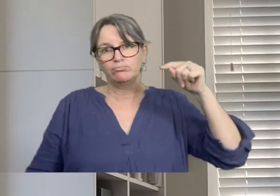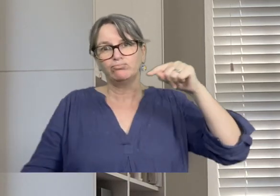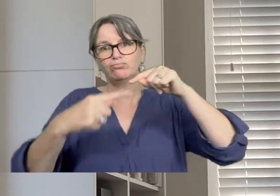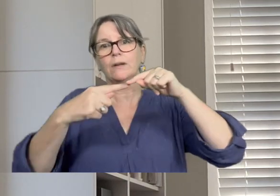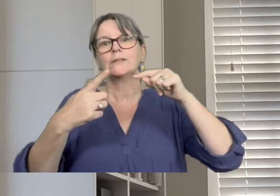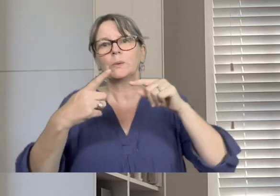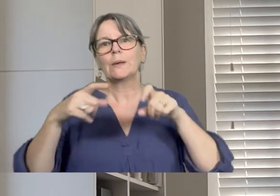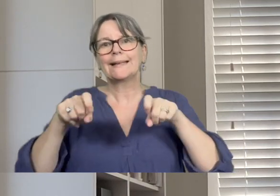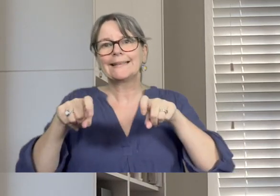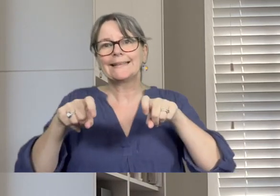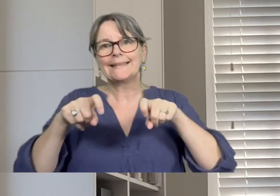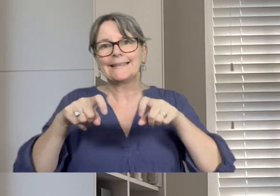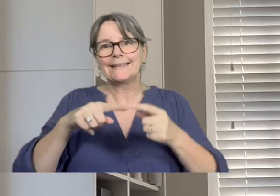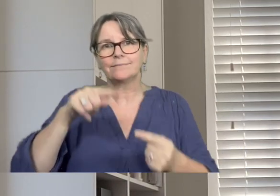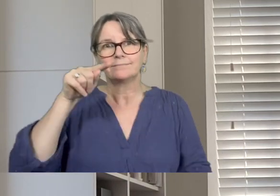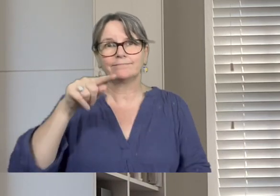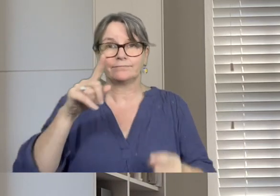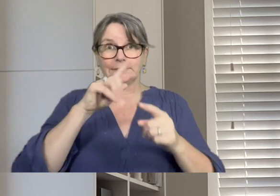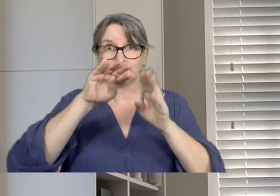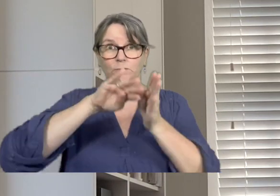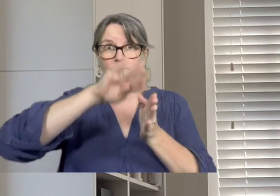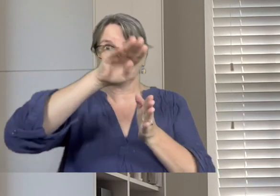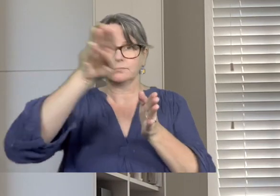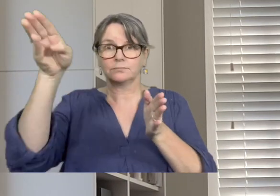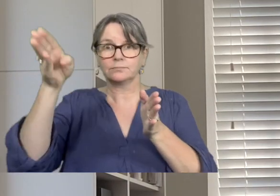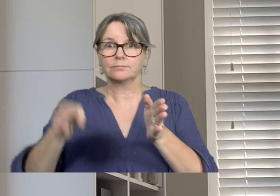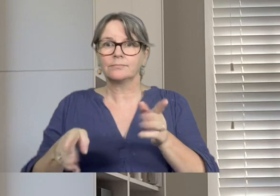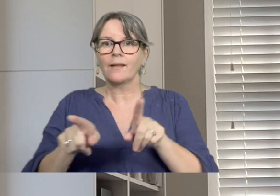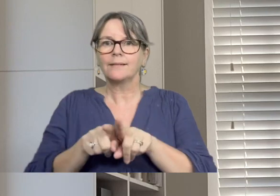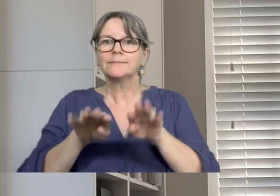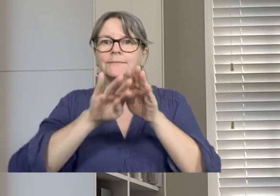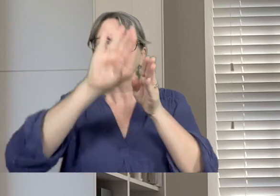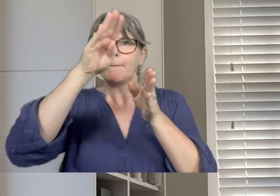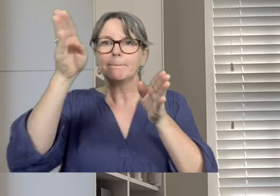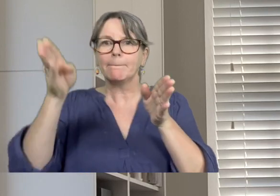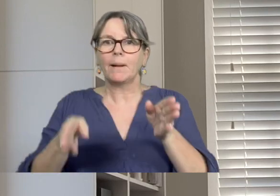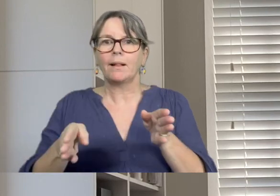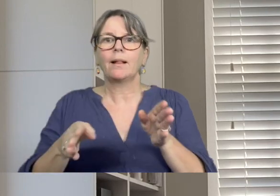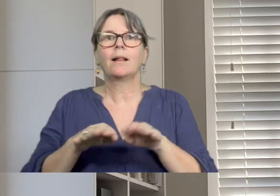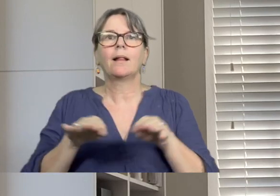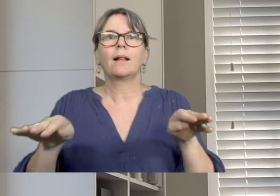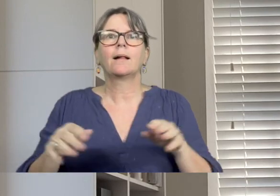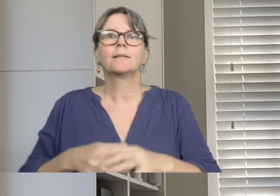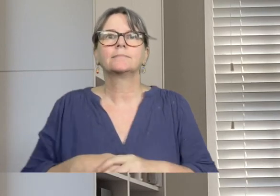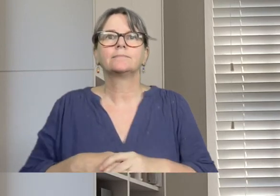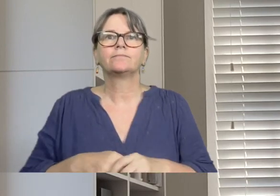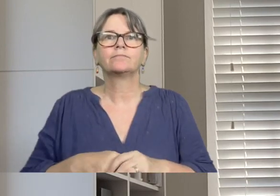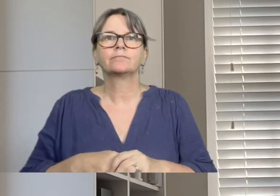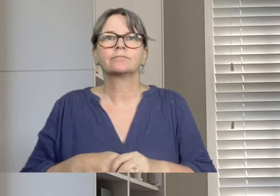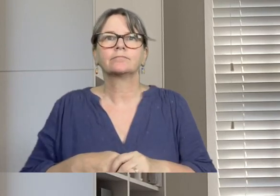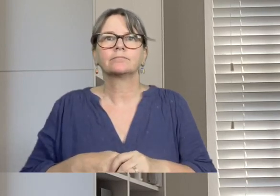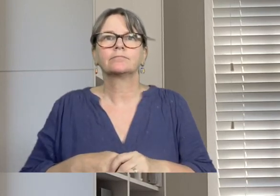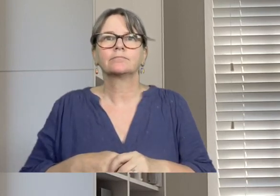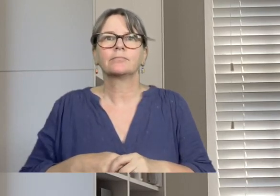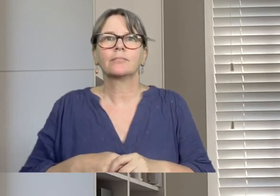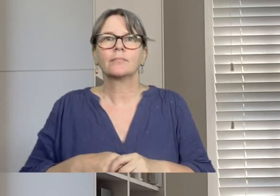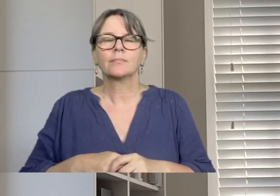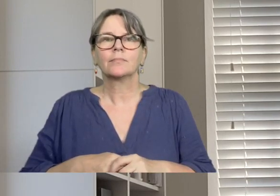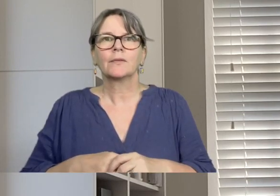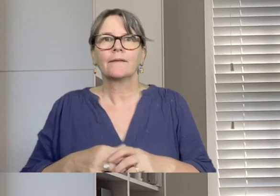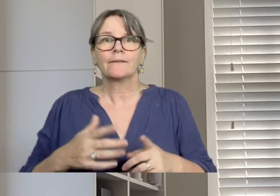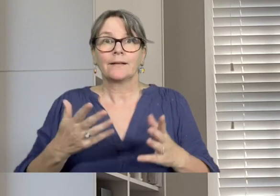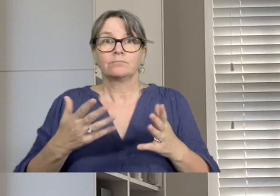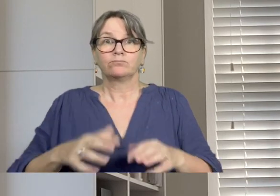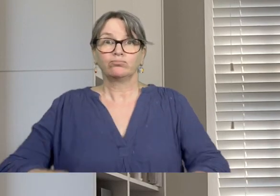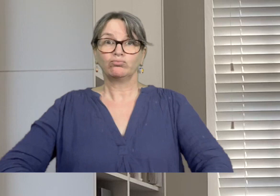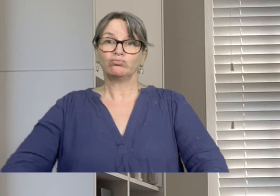of push into the floor, so like a gentle connection. If I give in, then I feel like my shoulders soften. So finding that sense